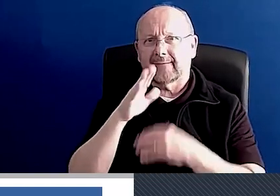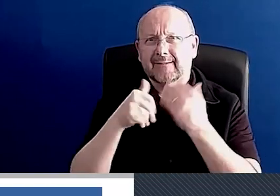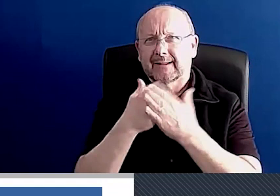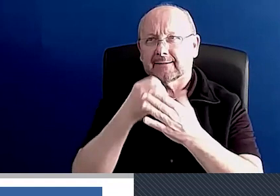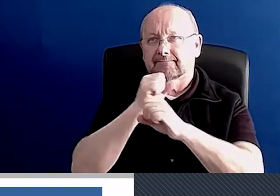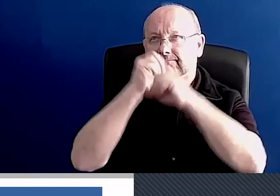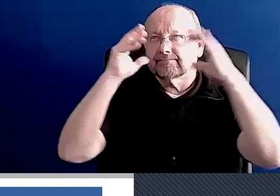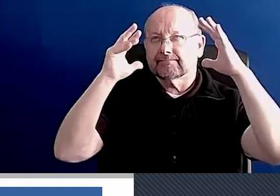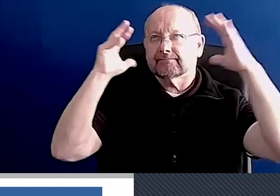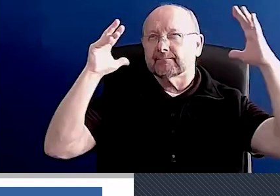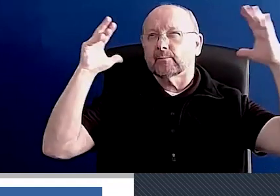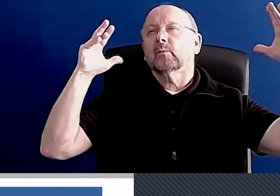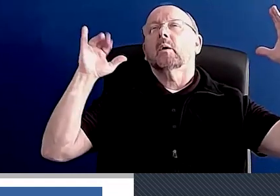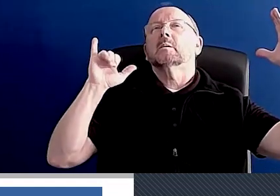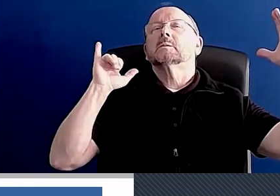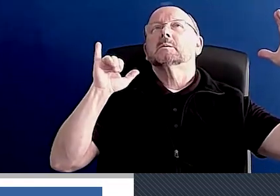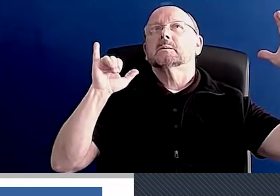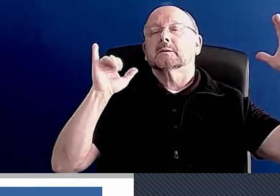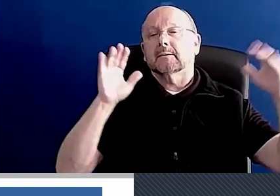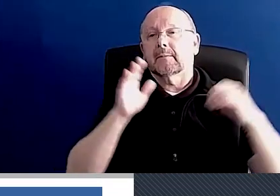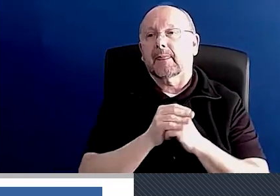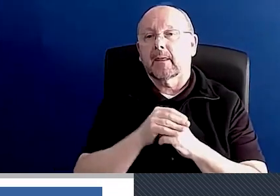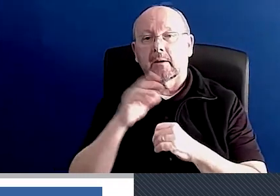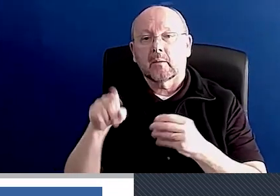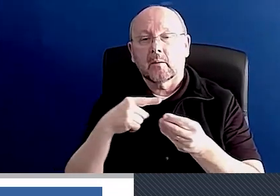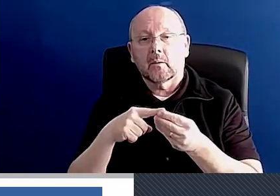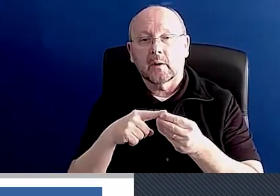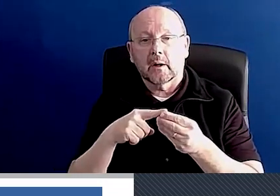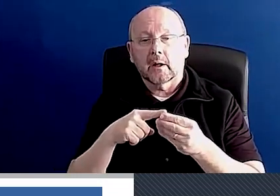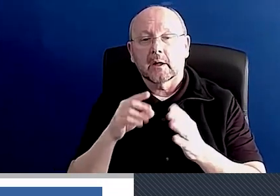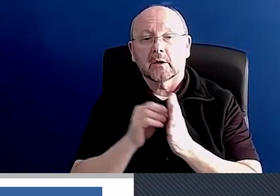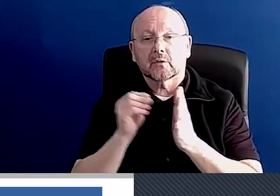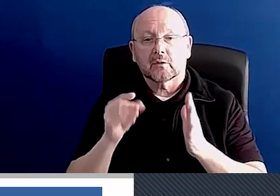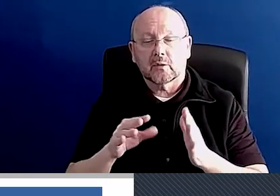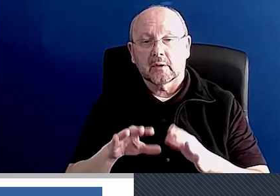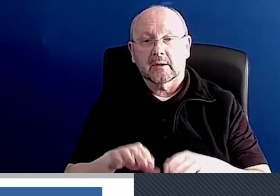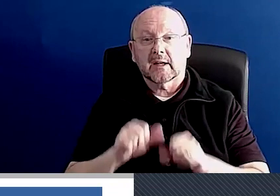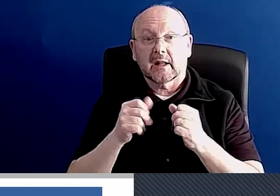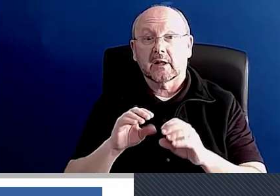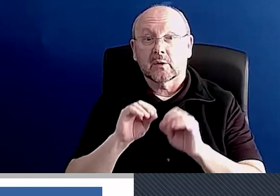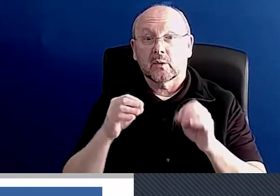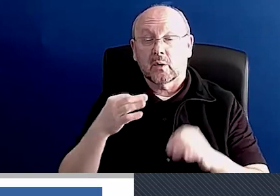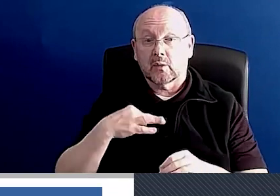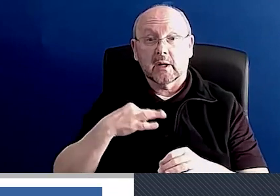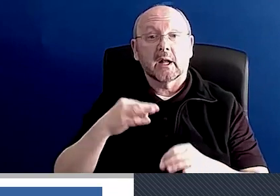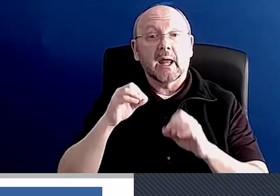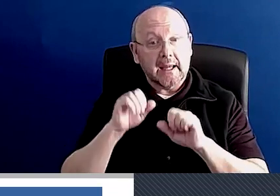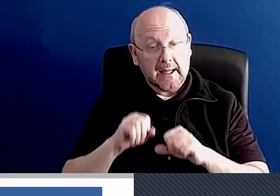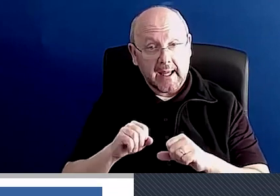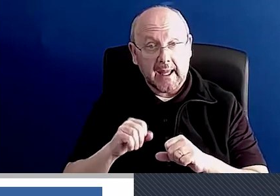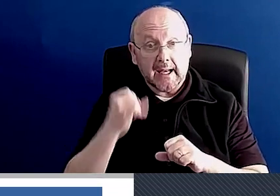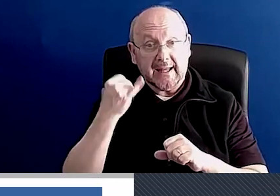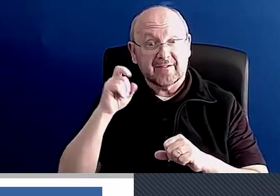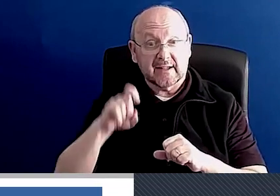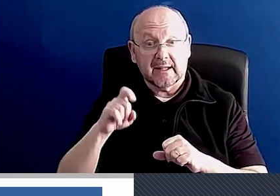When a student takes a class non-credit, they are able to repeat the class. So maybe it's that workplace